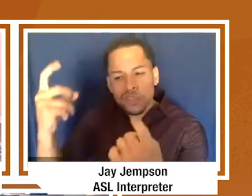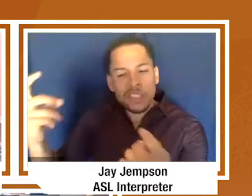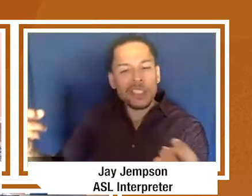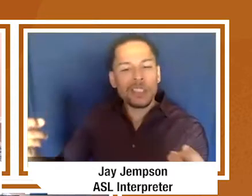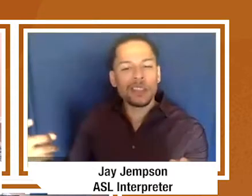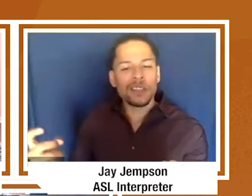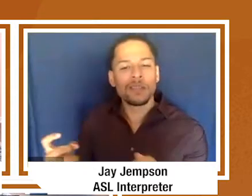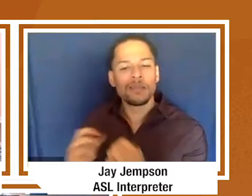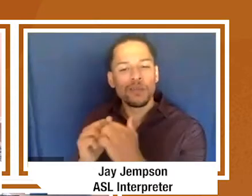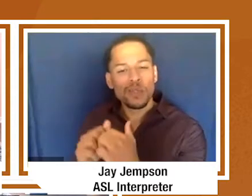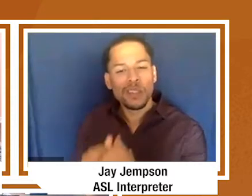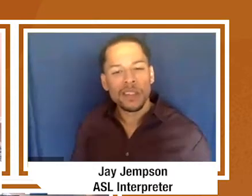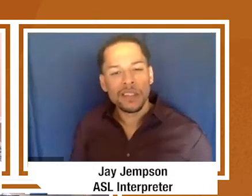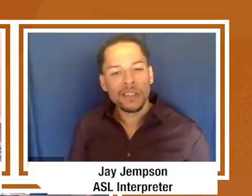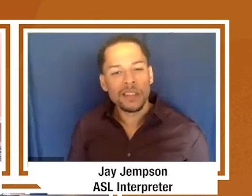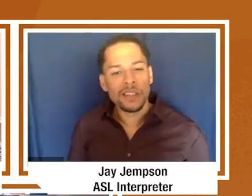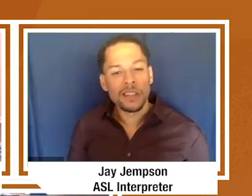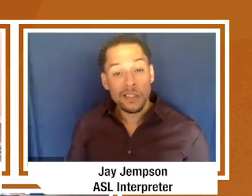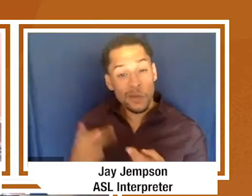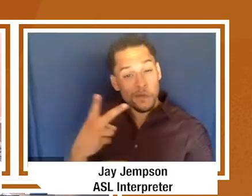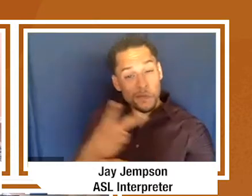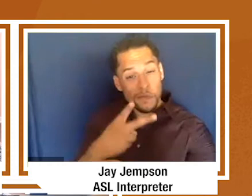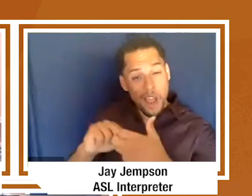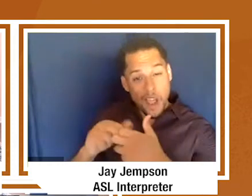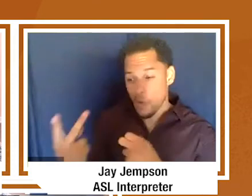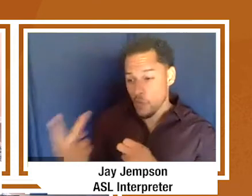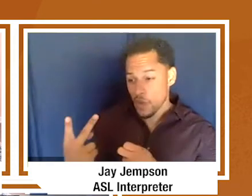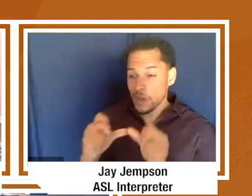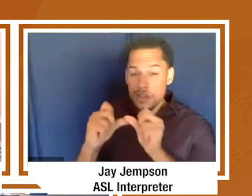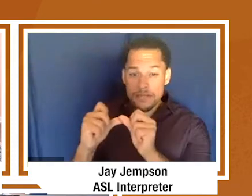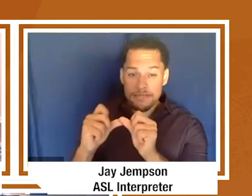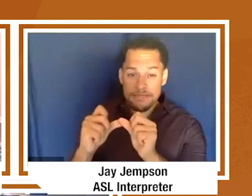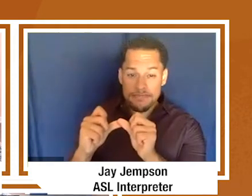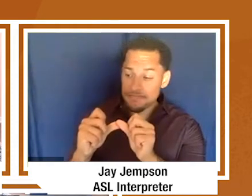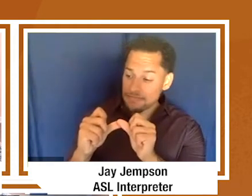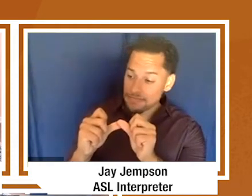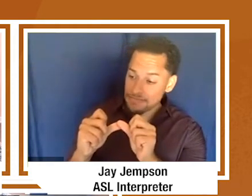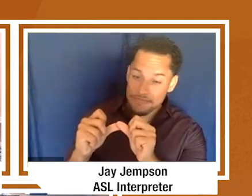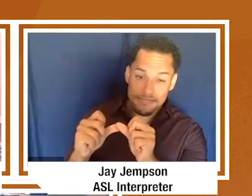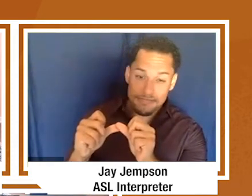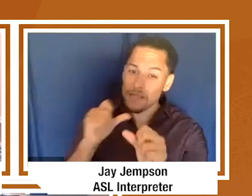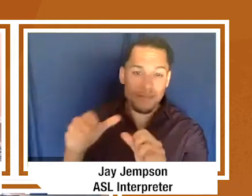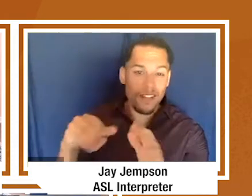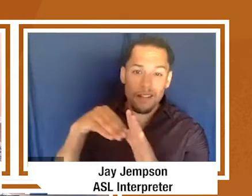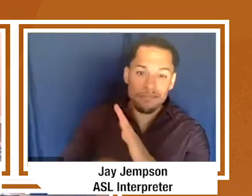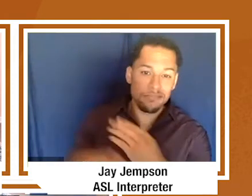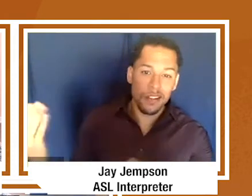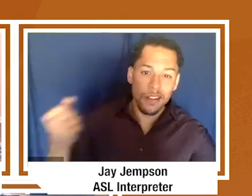just doing those strategic things that we need to do to keep it moving forward.